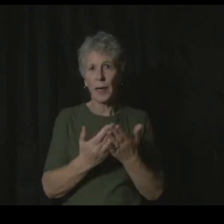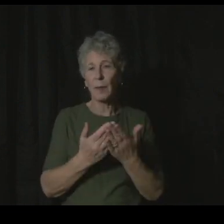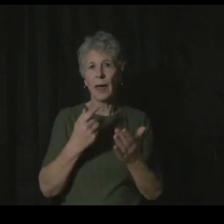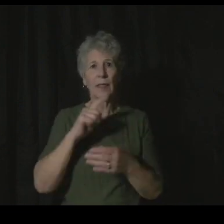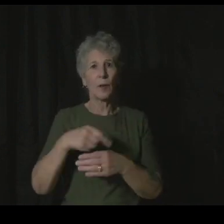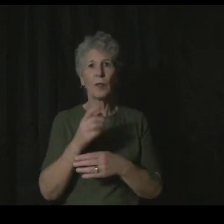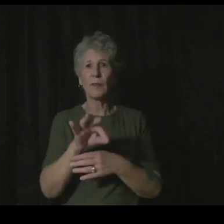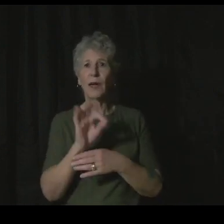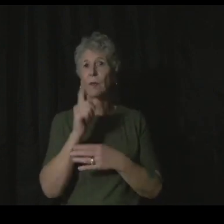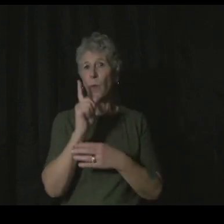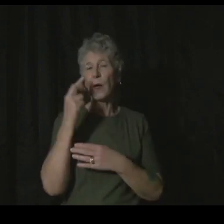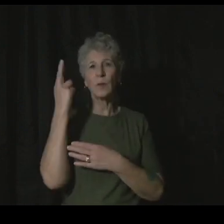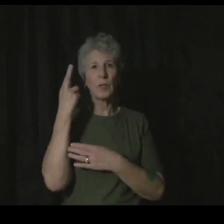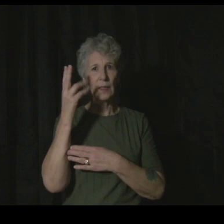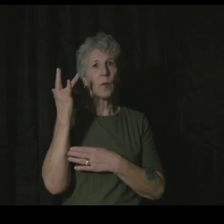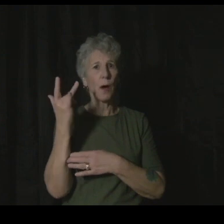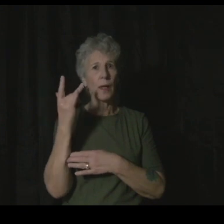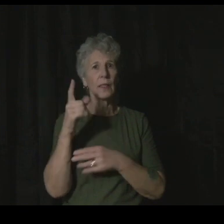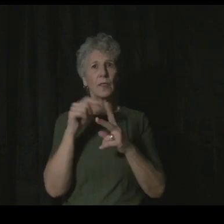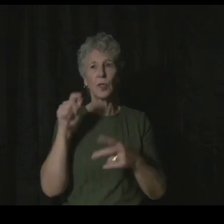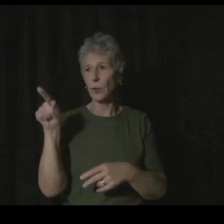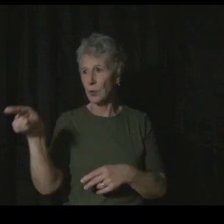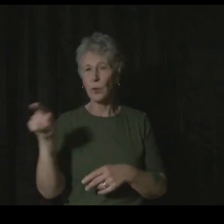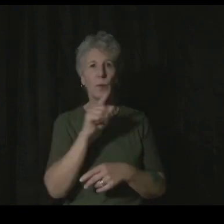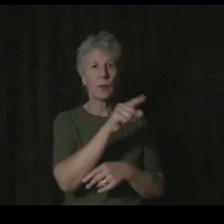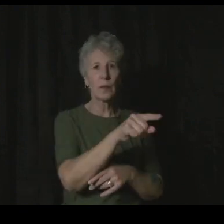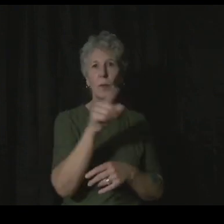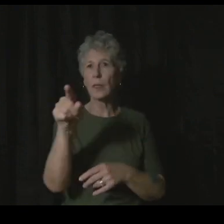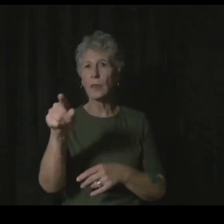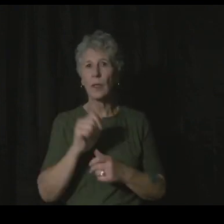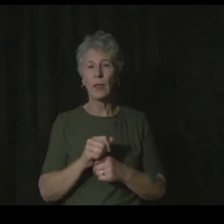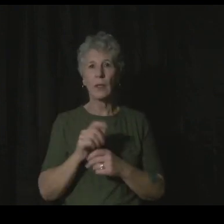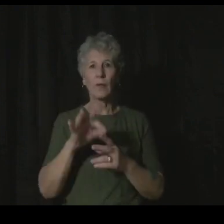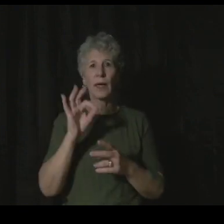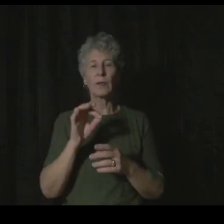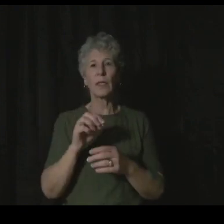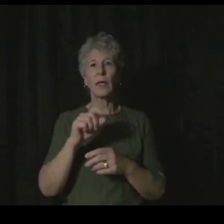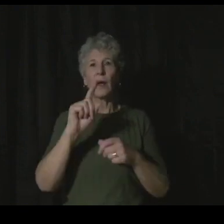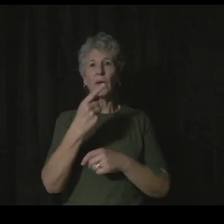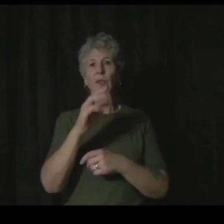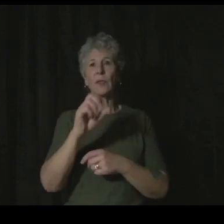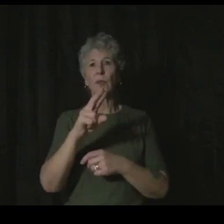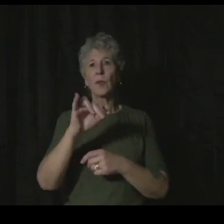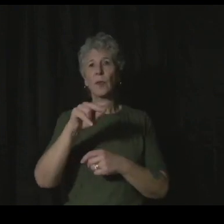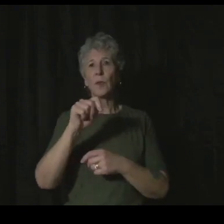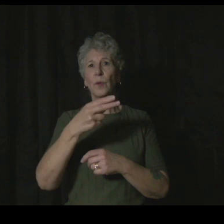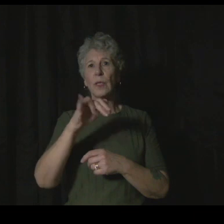find one reason, I think, that he chose you. It's found in 1 Corinthians chapter 1, verse